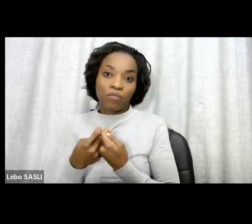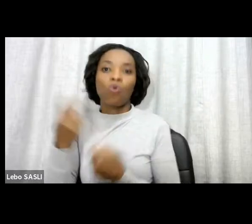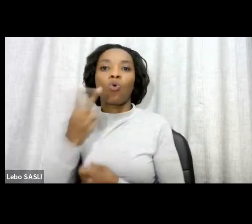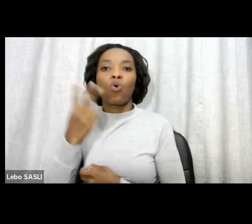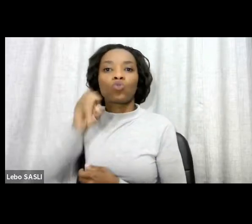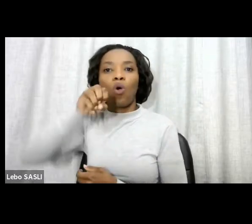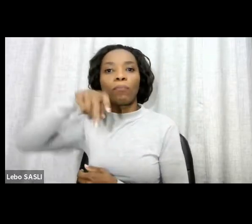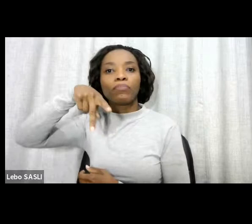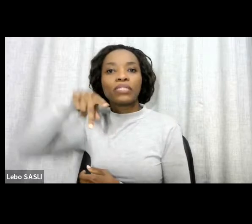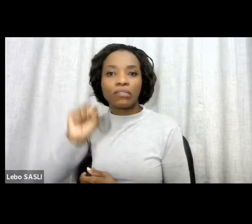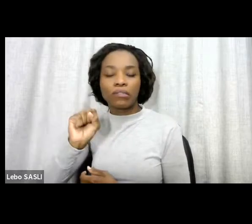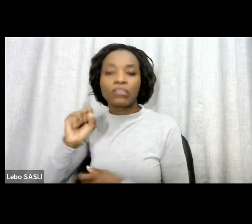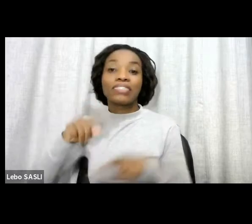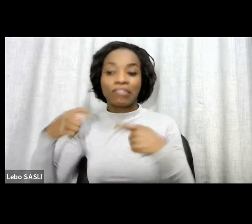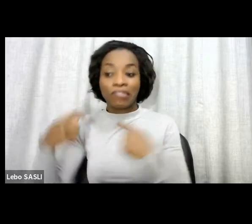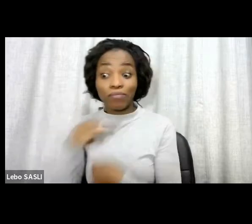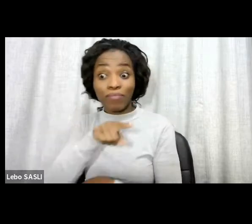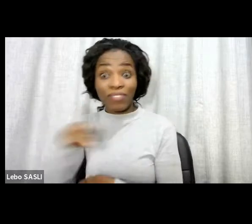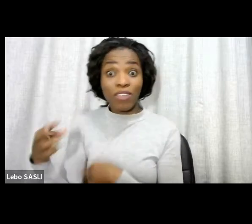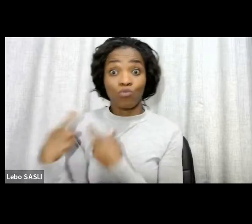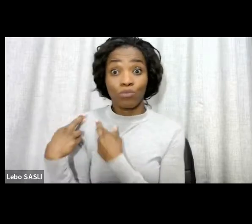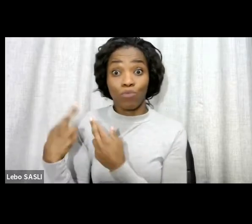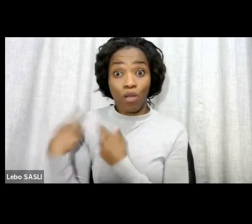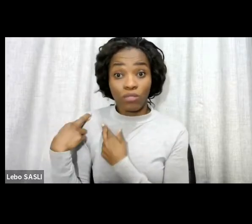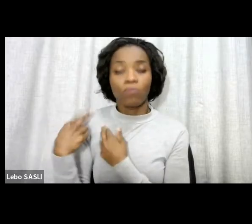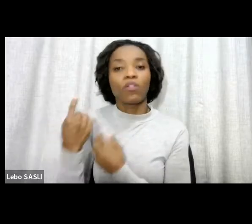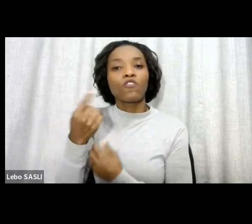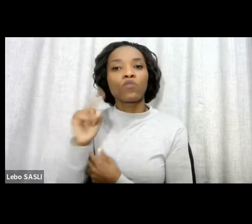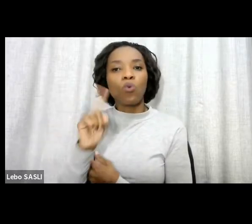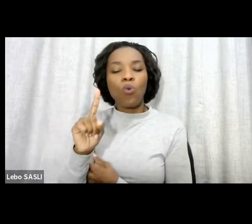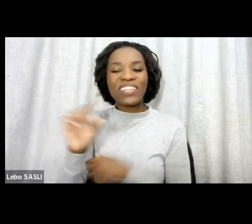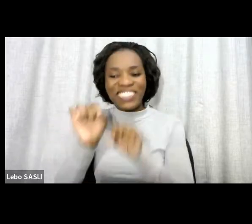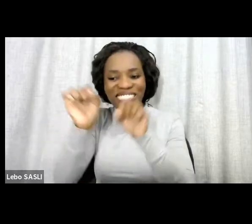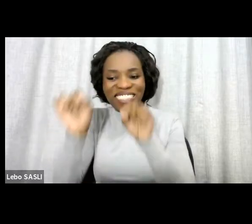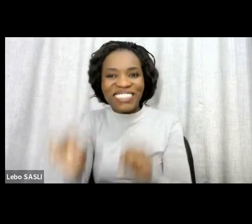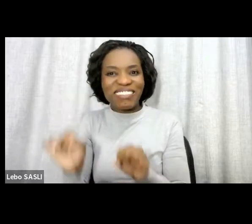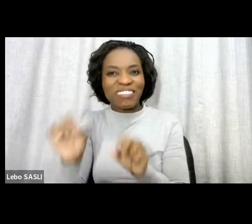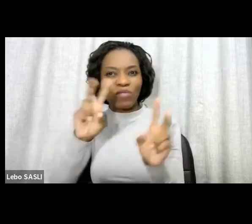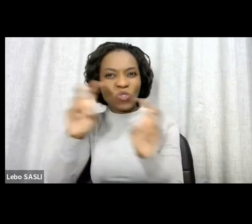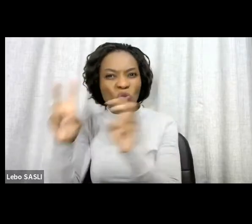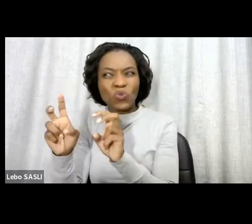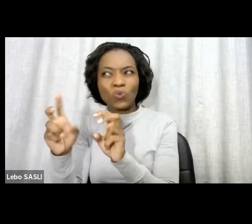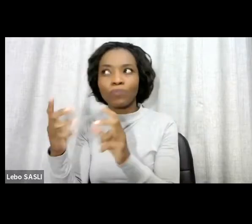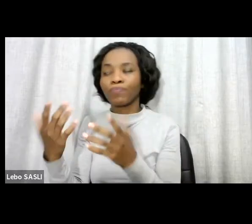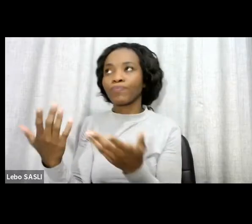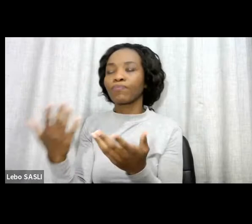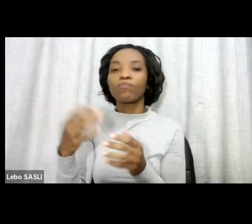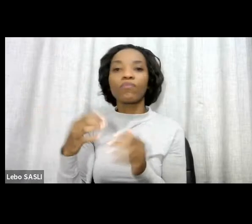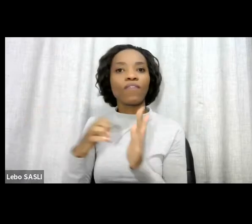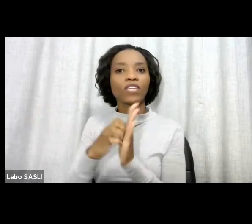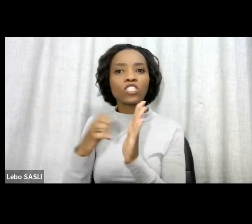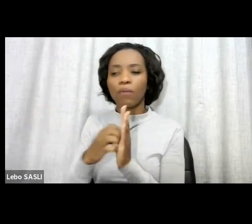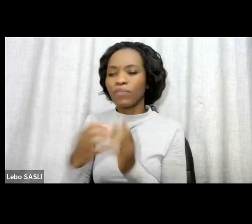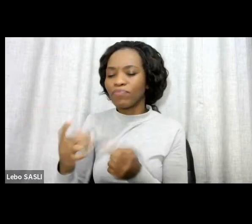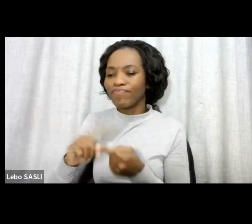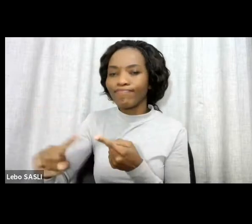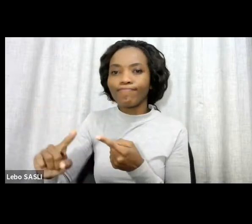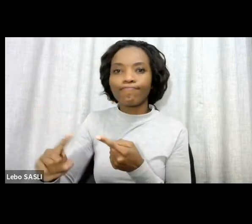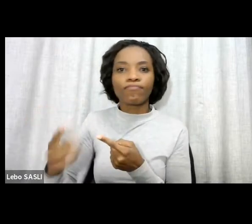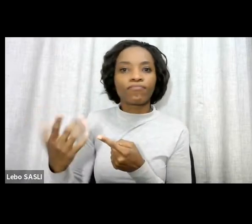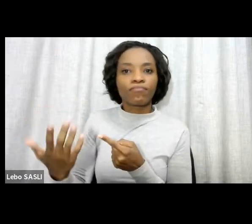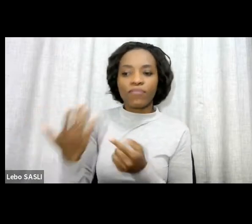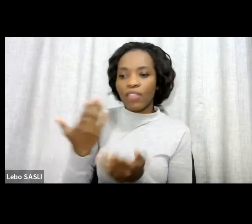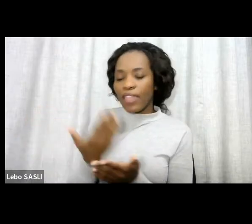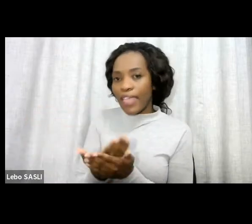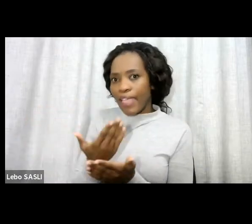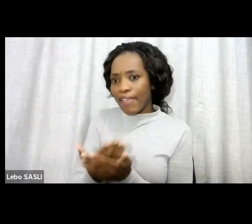are mandated to review systemic issues. These are particular matters that can be regarded